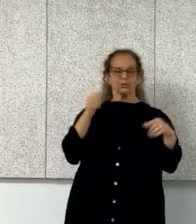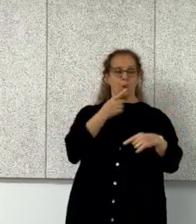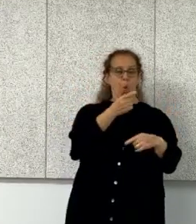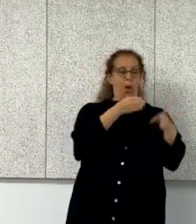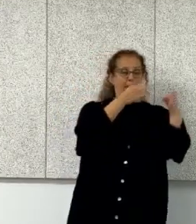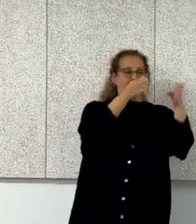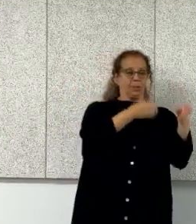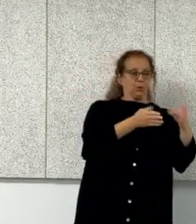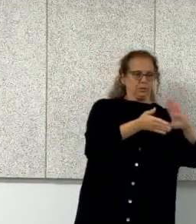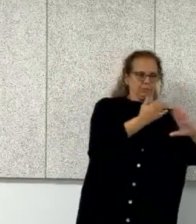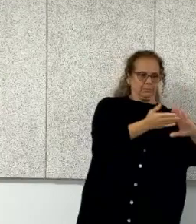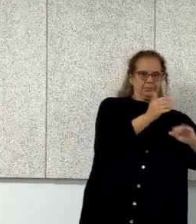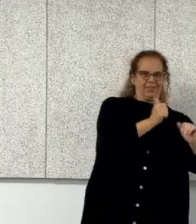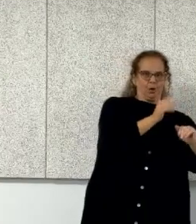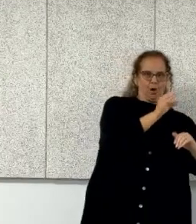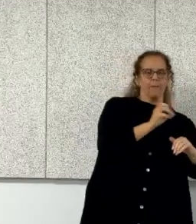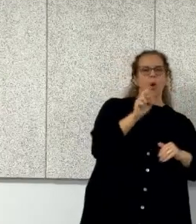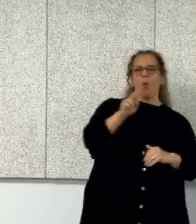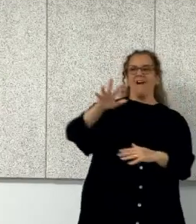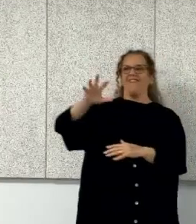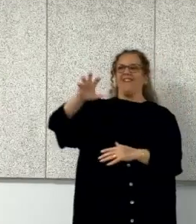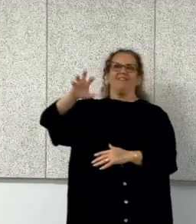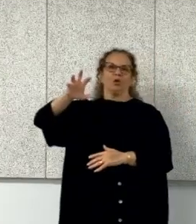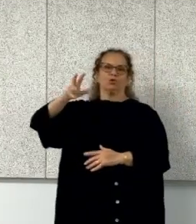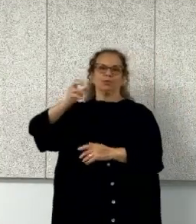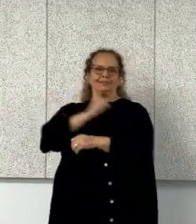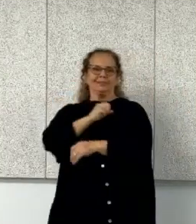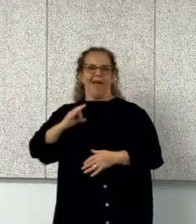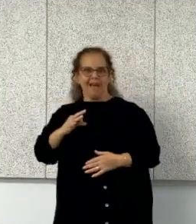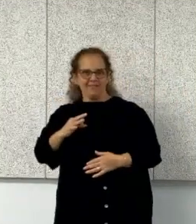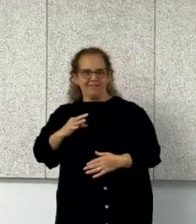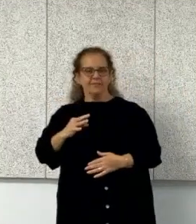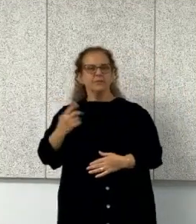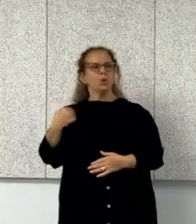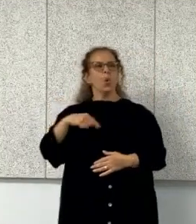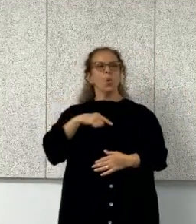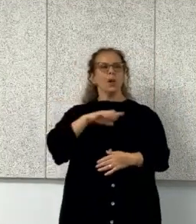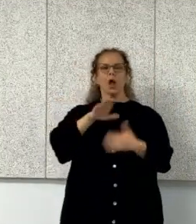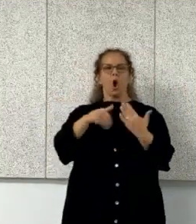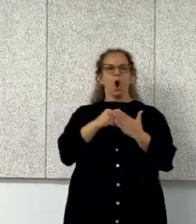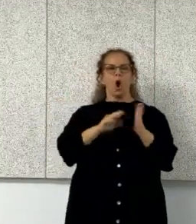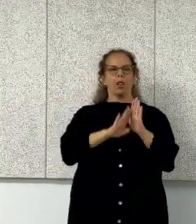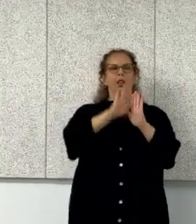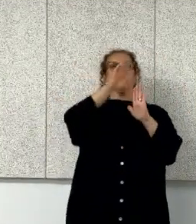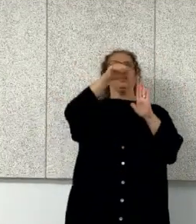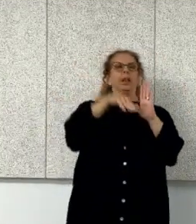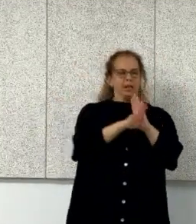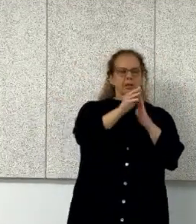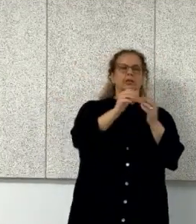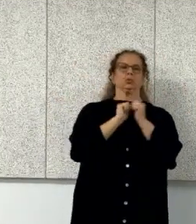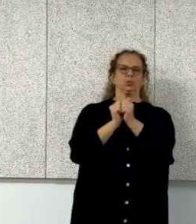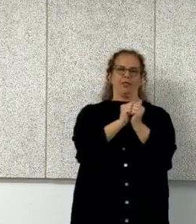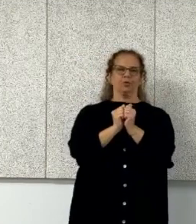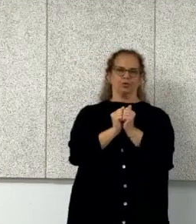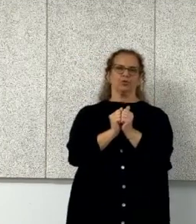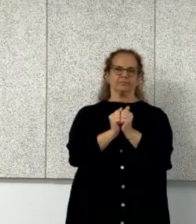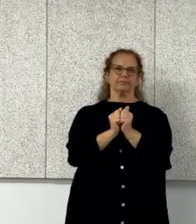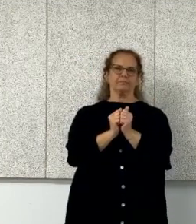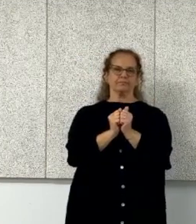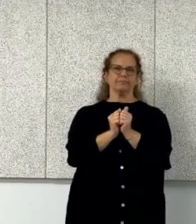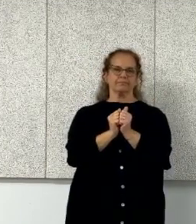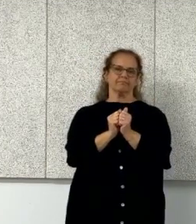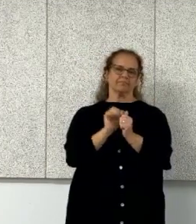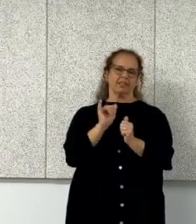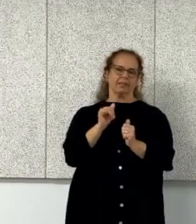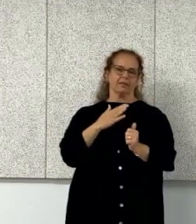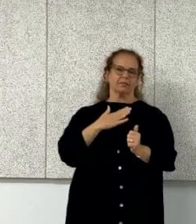person operation or a 500 person arts institution, we all rise and fall together. Mm-hmm. That's sort of what I